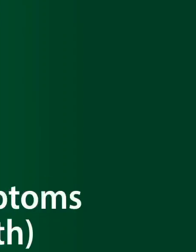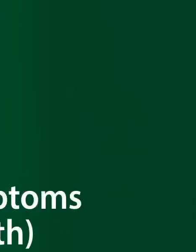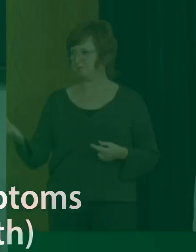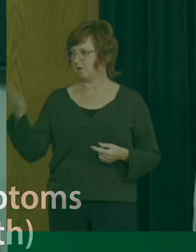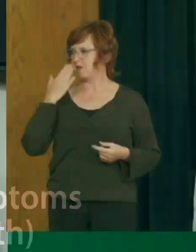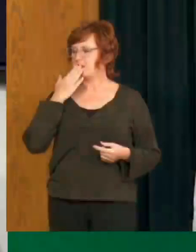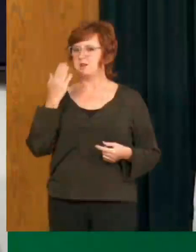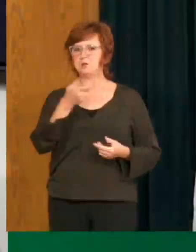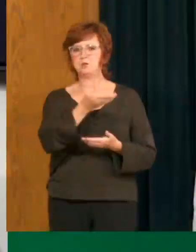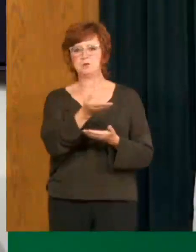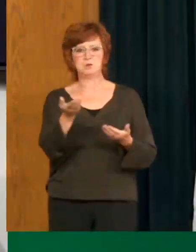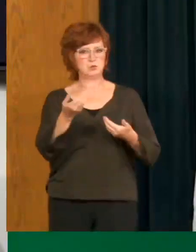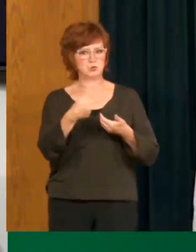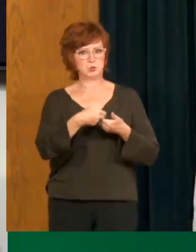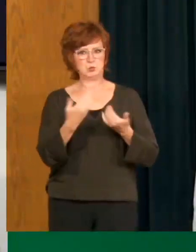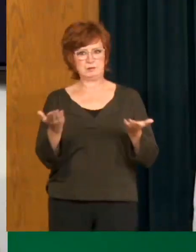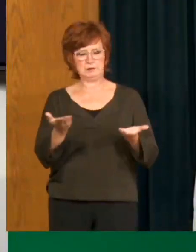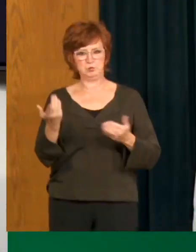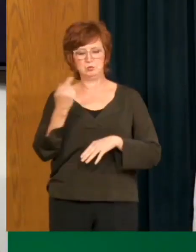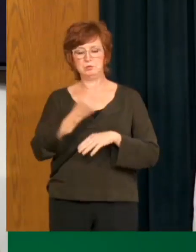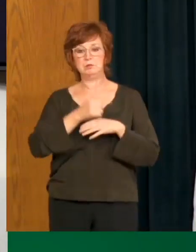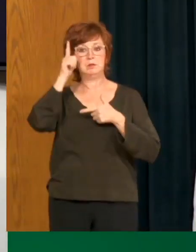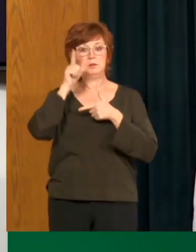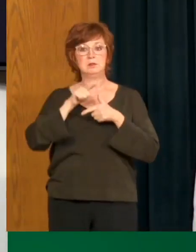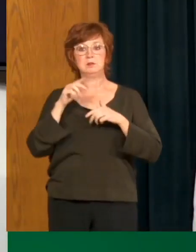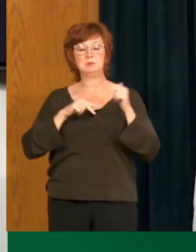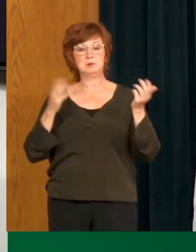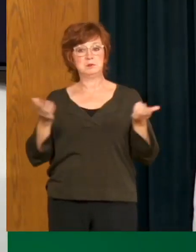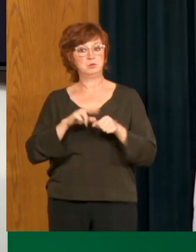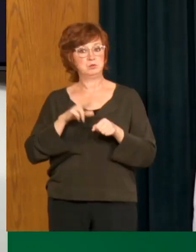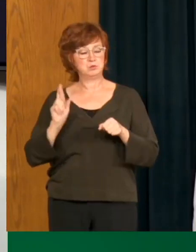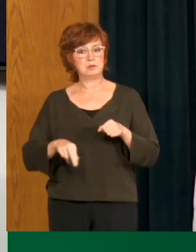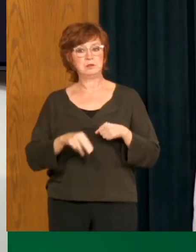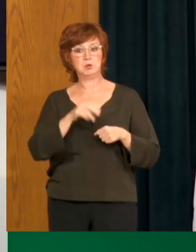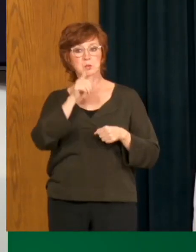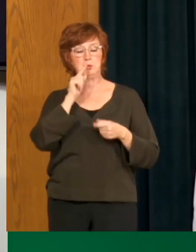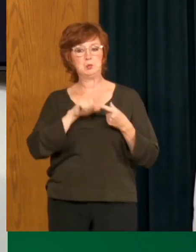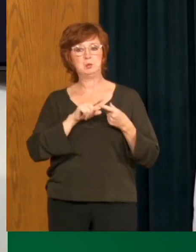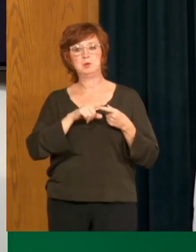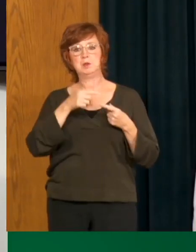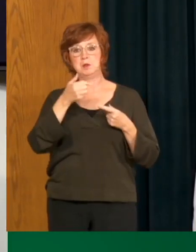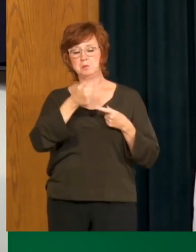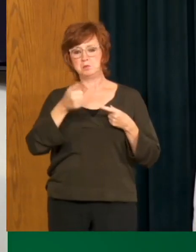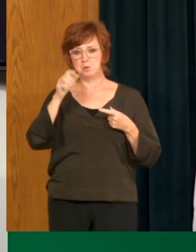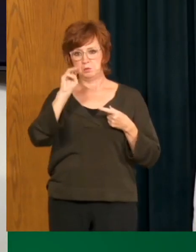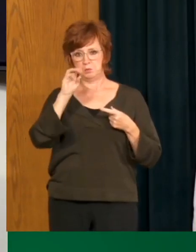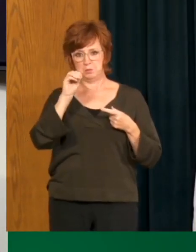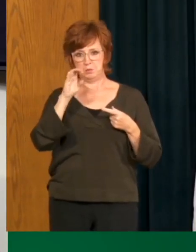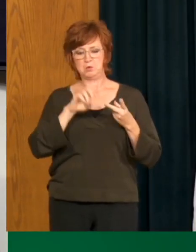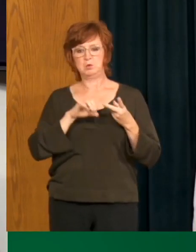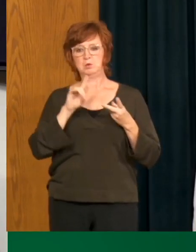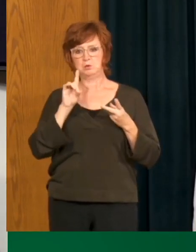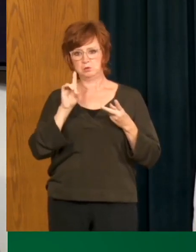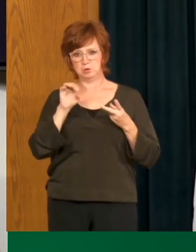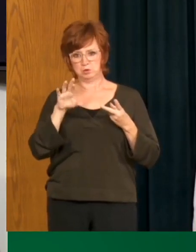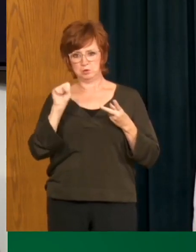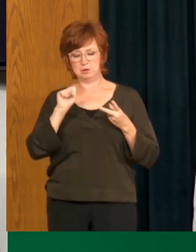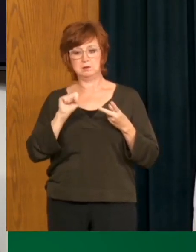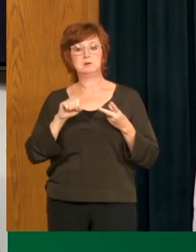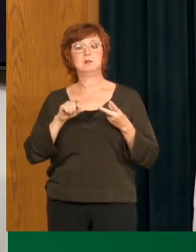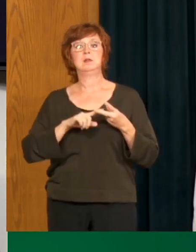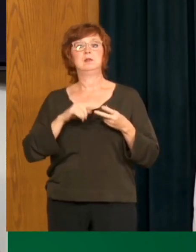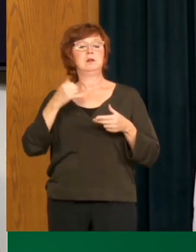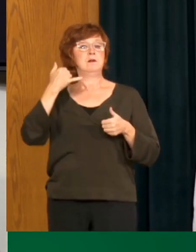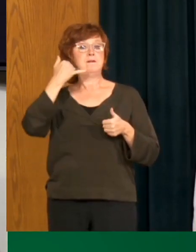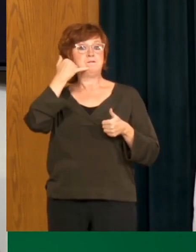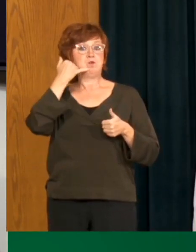Thank you for joining us today, everyone. Again, in the Legislative Building in Regina, we have Premier Scott Moe and Dr. Shahab. Joining us over the phone